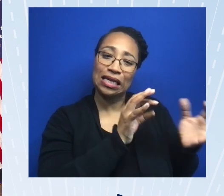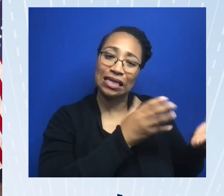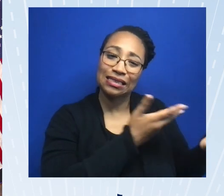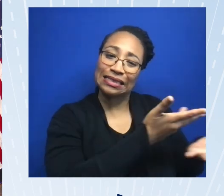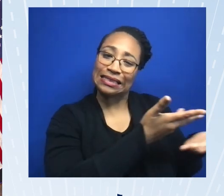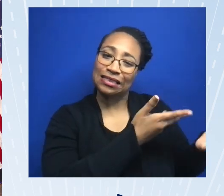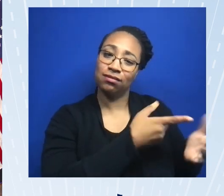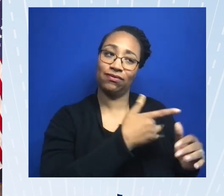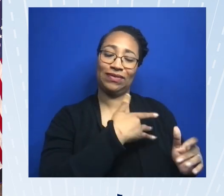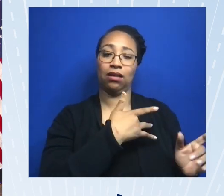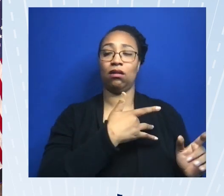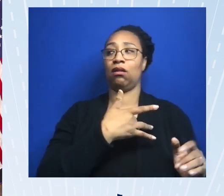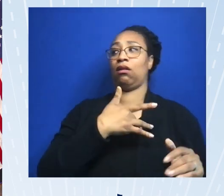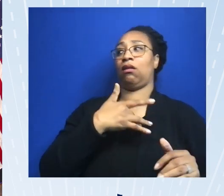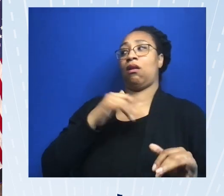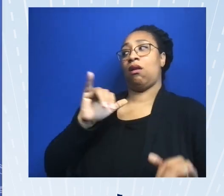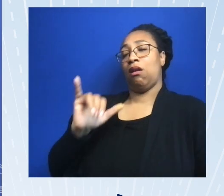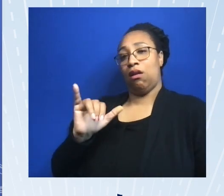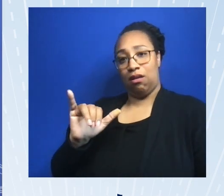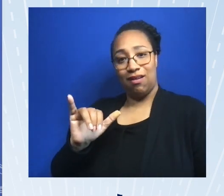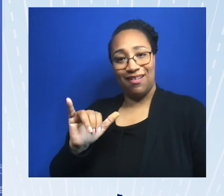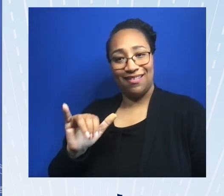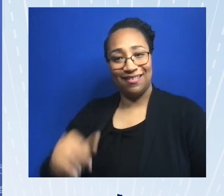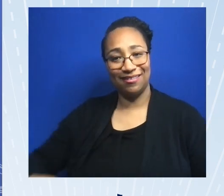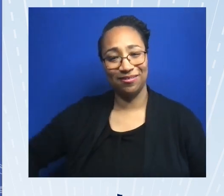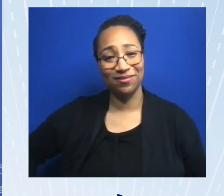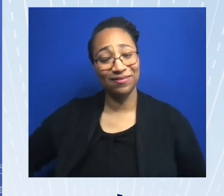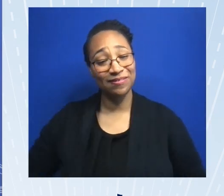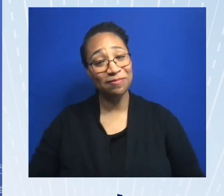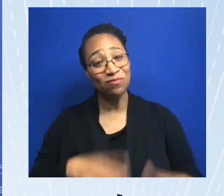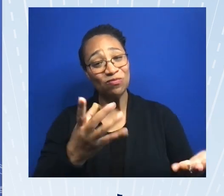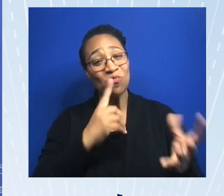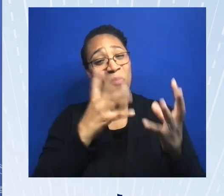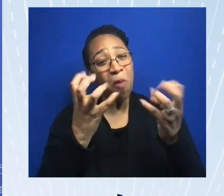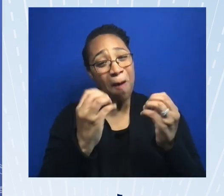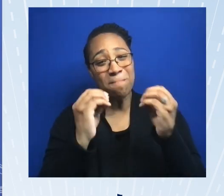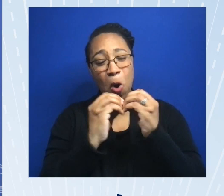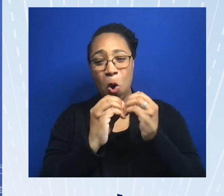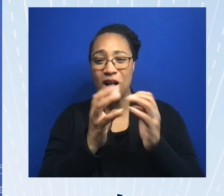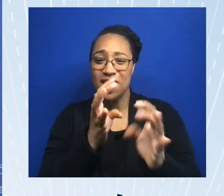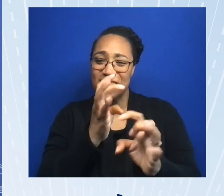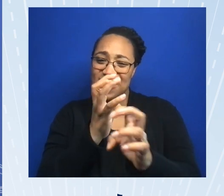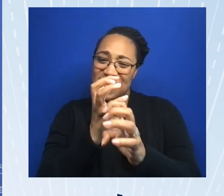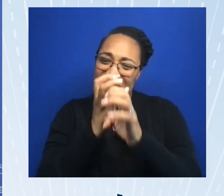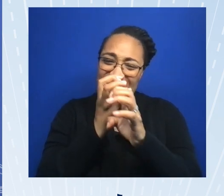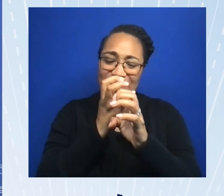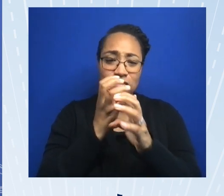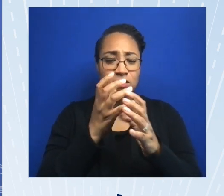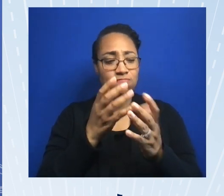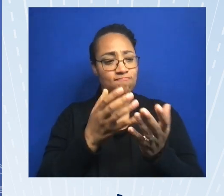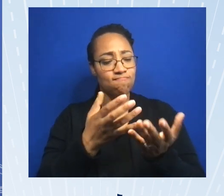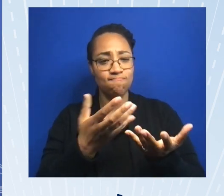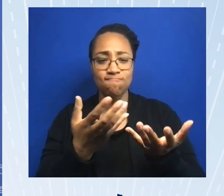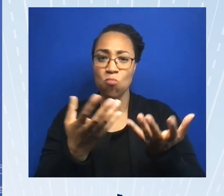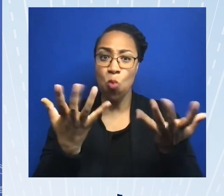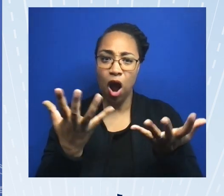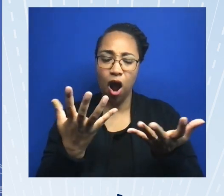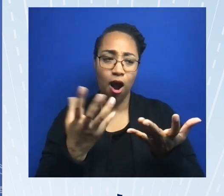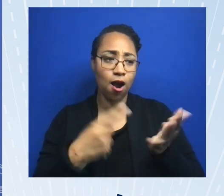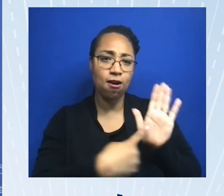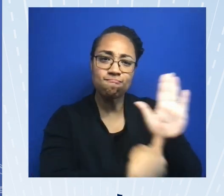transparency requirements in order to ensure that tech companies are removing content that violates their terms of